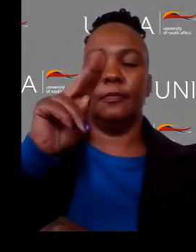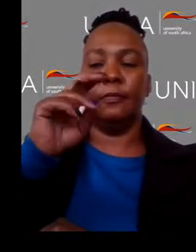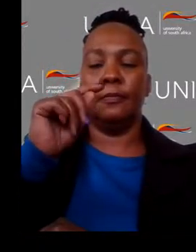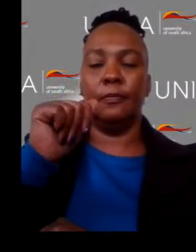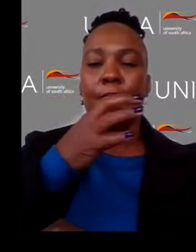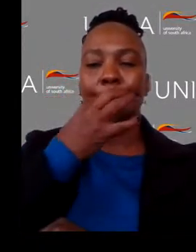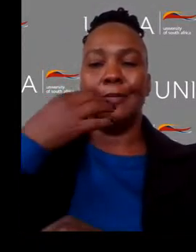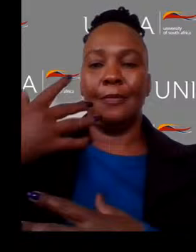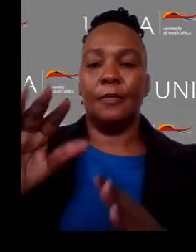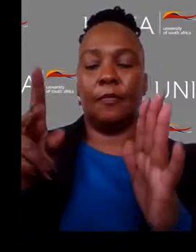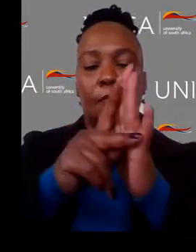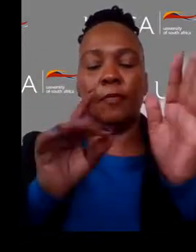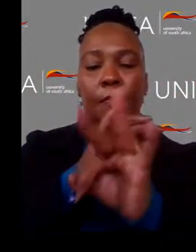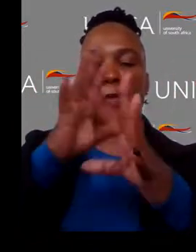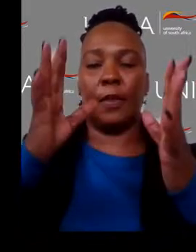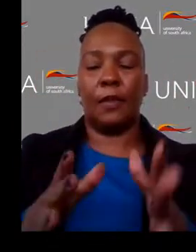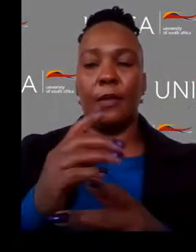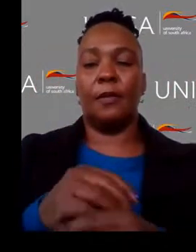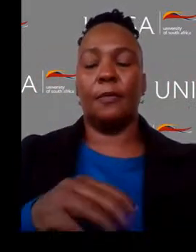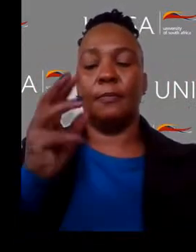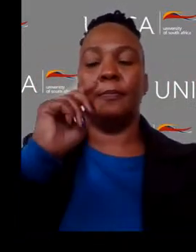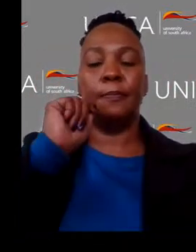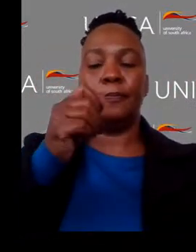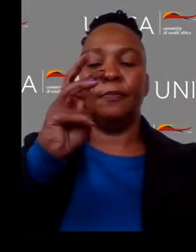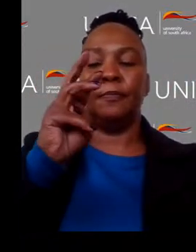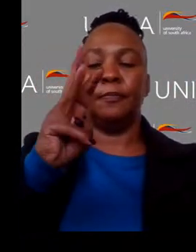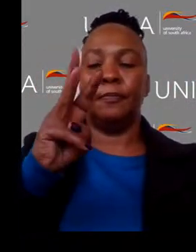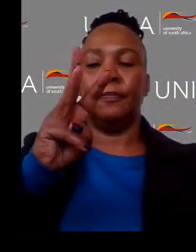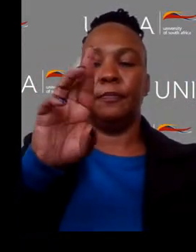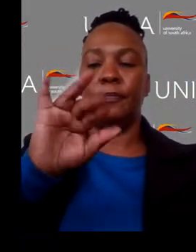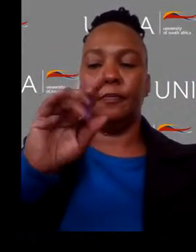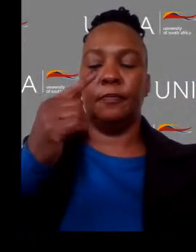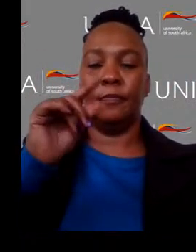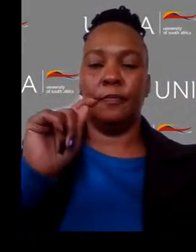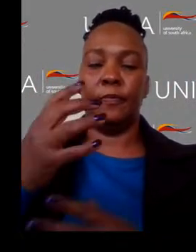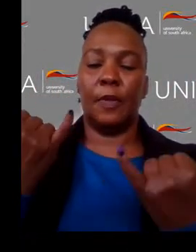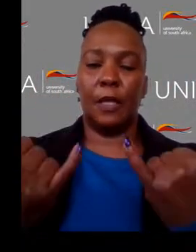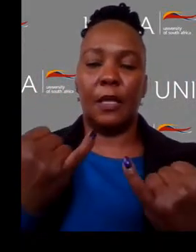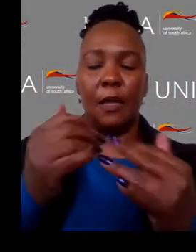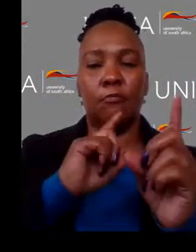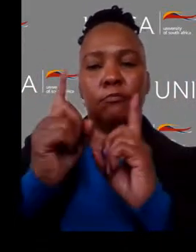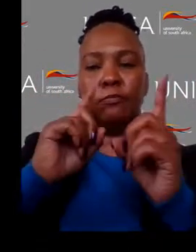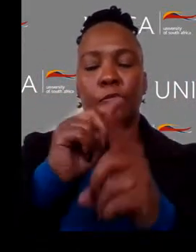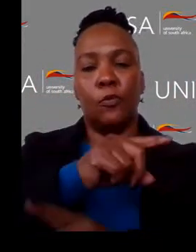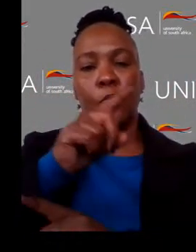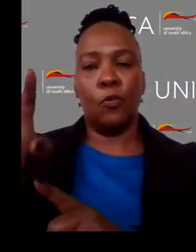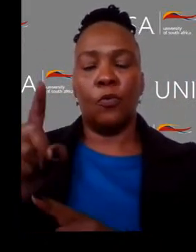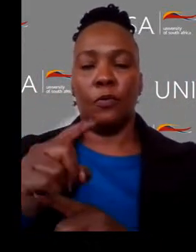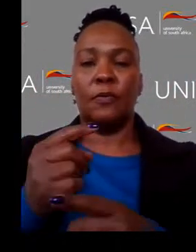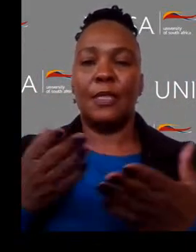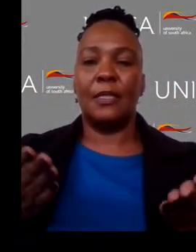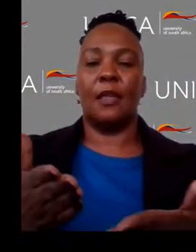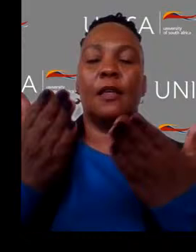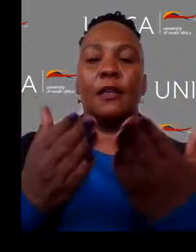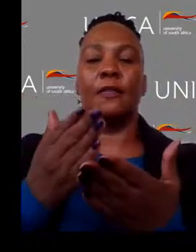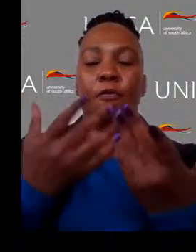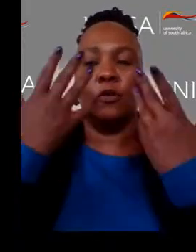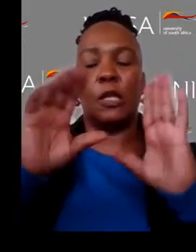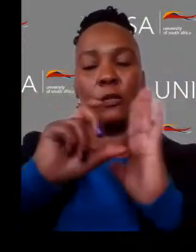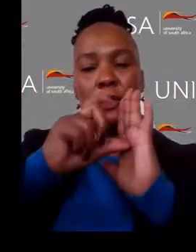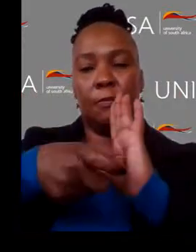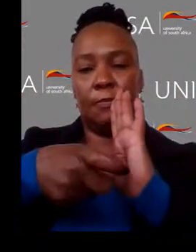director, Mr. Wright. Today I'll talk to you about services for students with